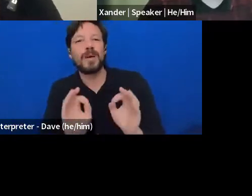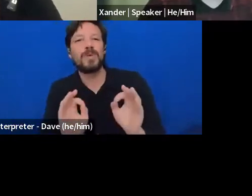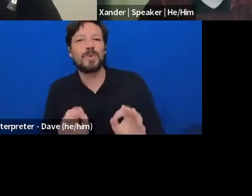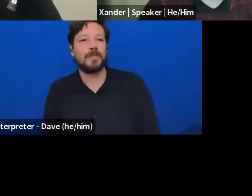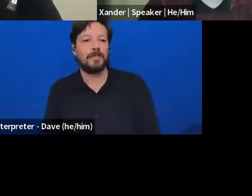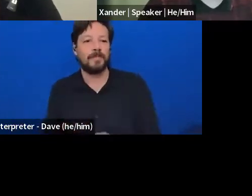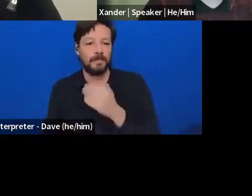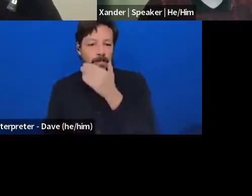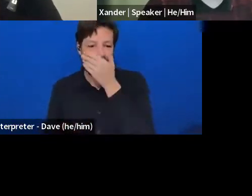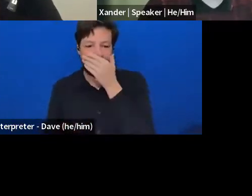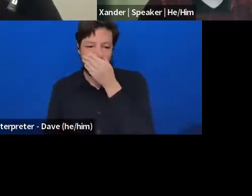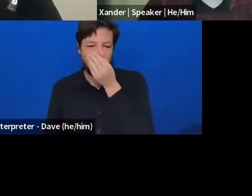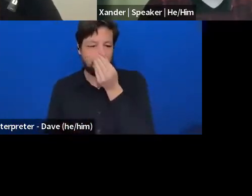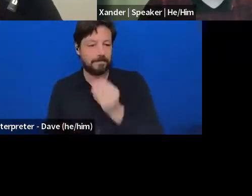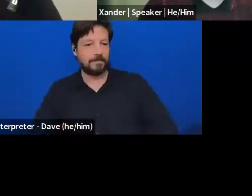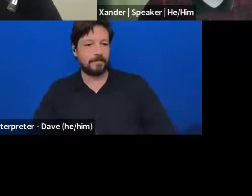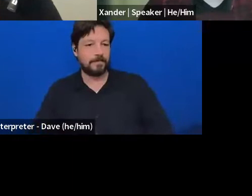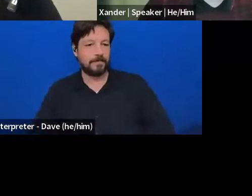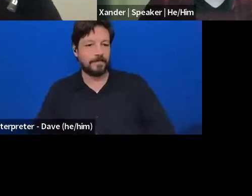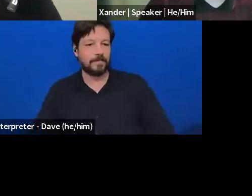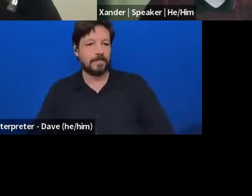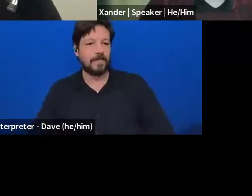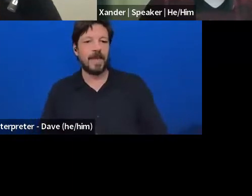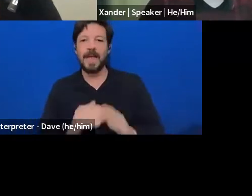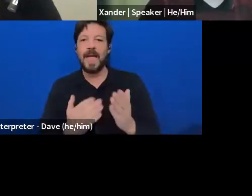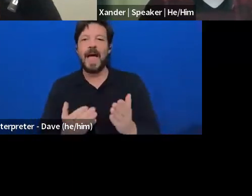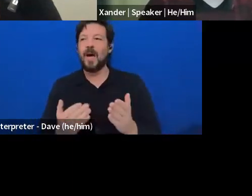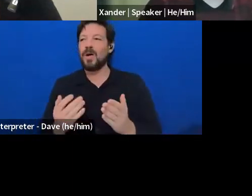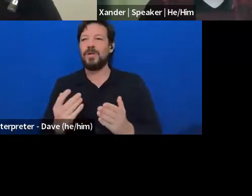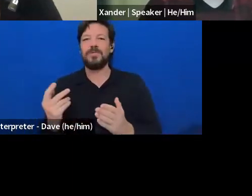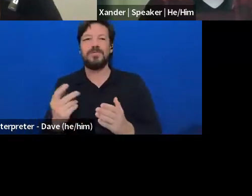And now having the relationships we now as an adult